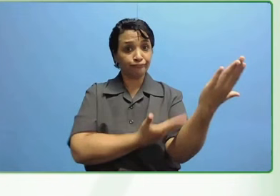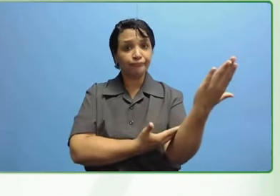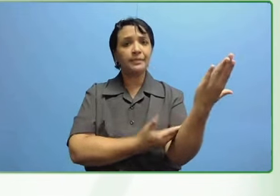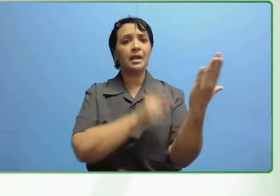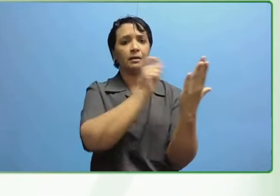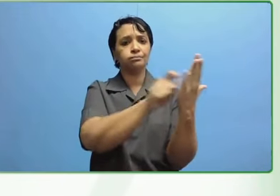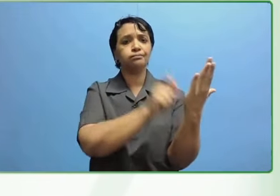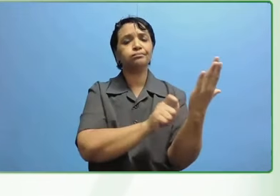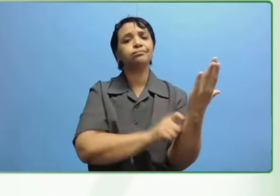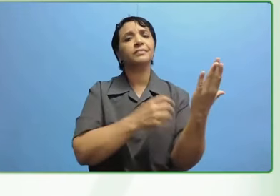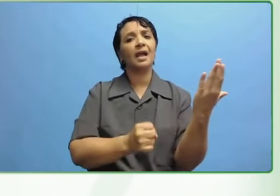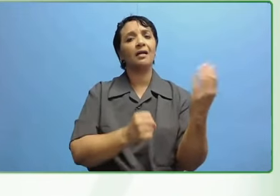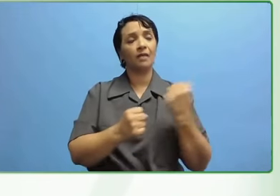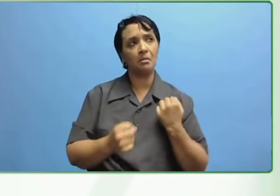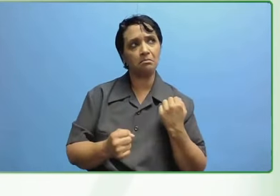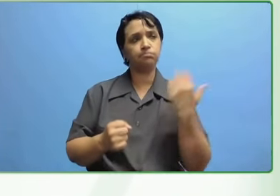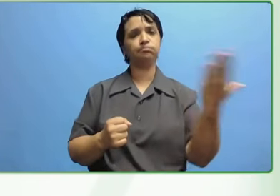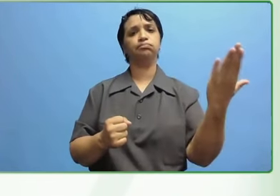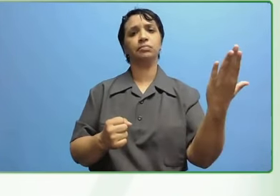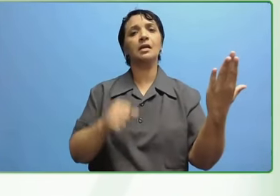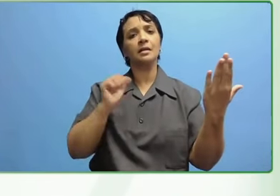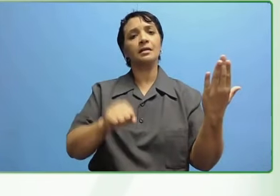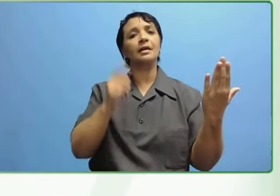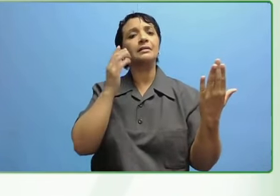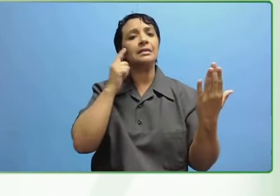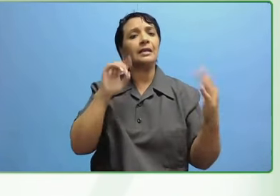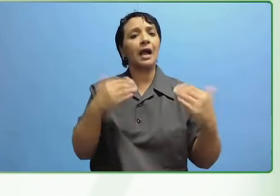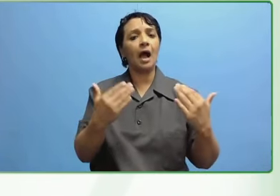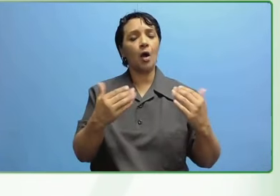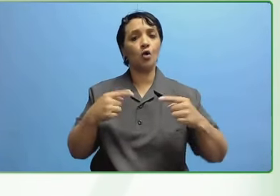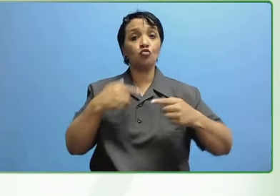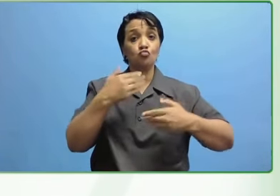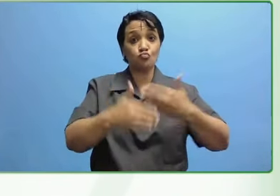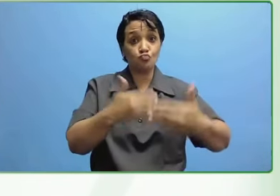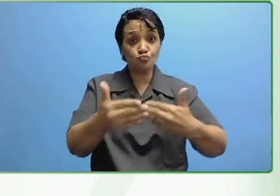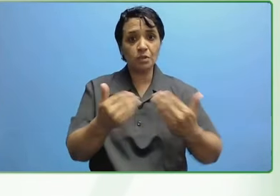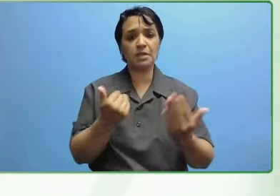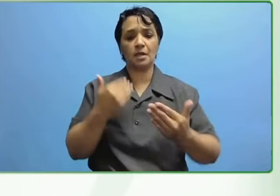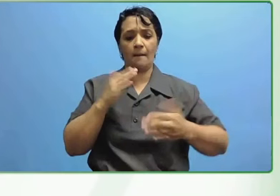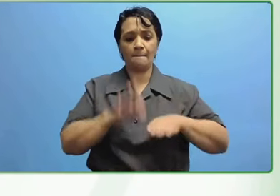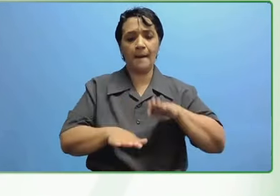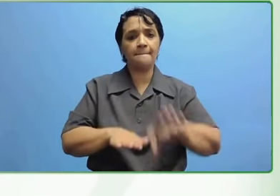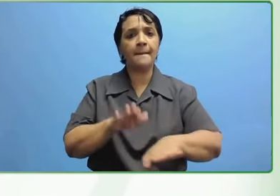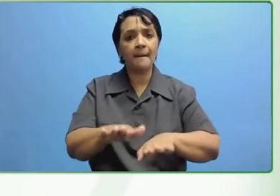to engage into procedures that would allow